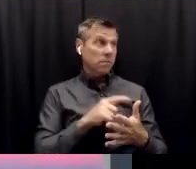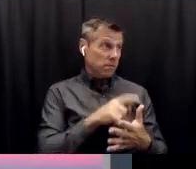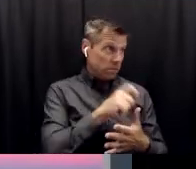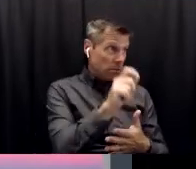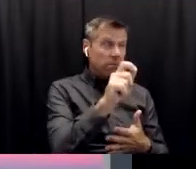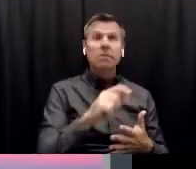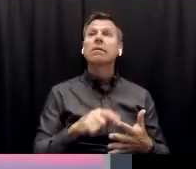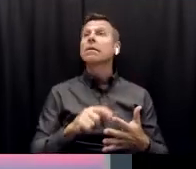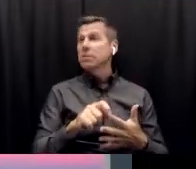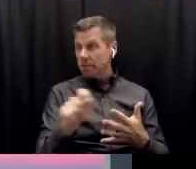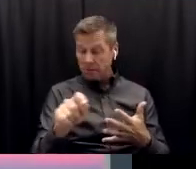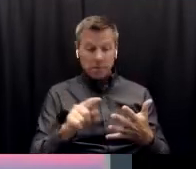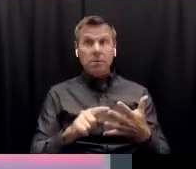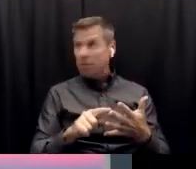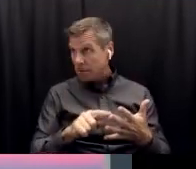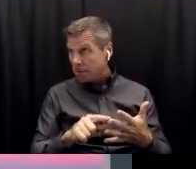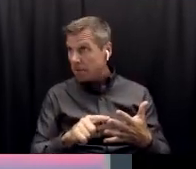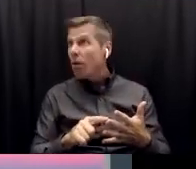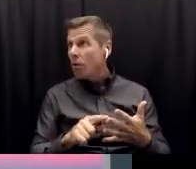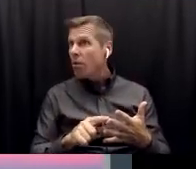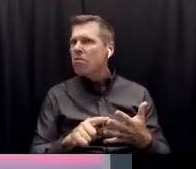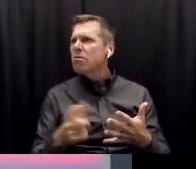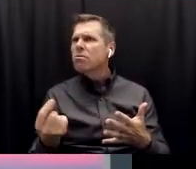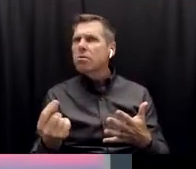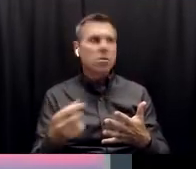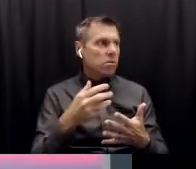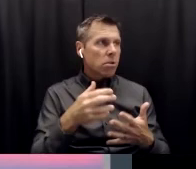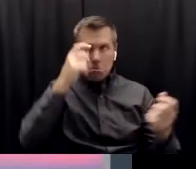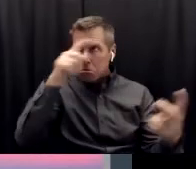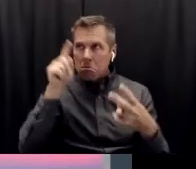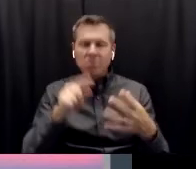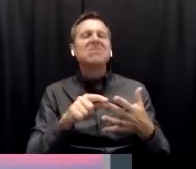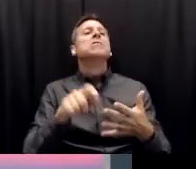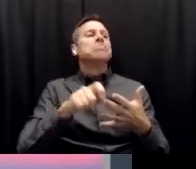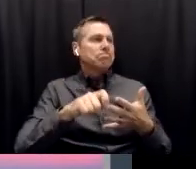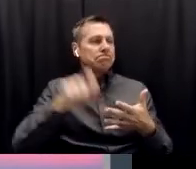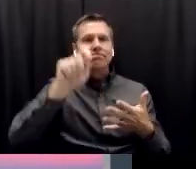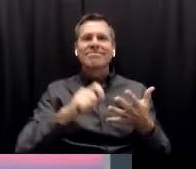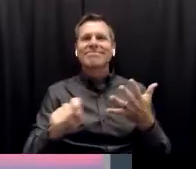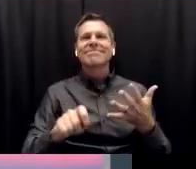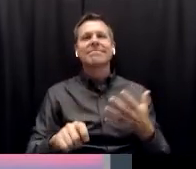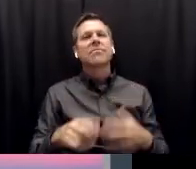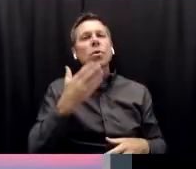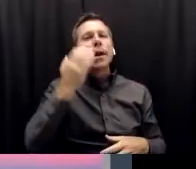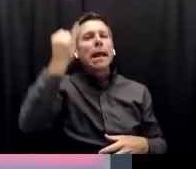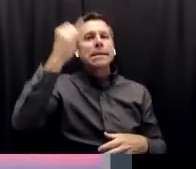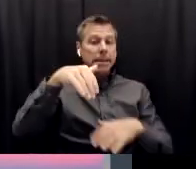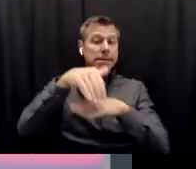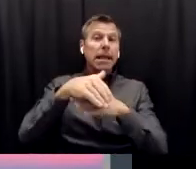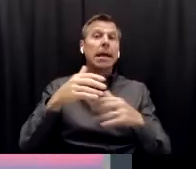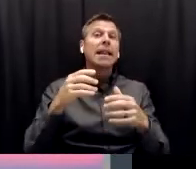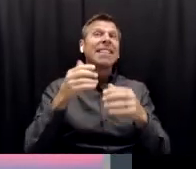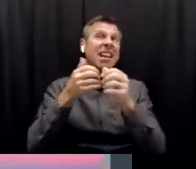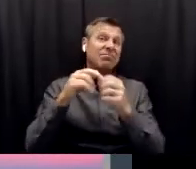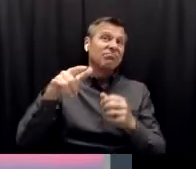Some other operational things to keep in mind. Always plan to keep your drone extra close as you do your flying.